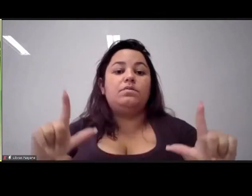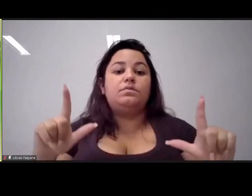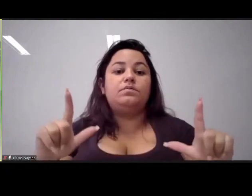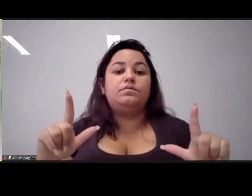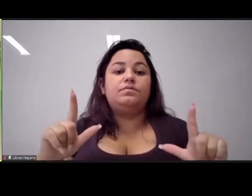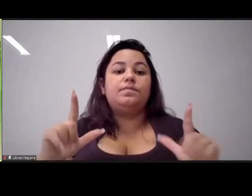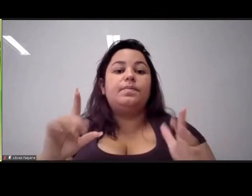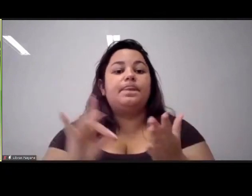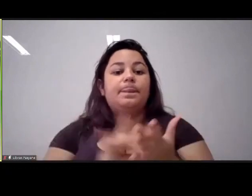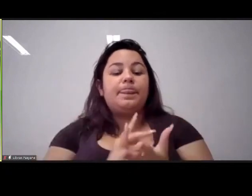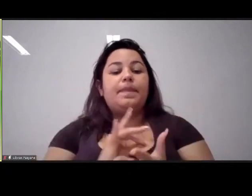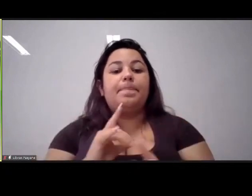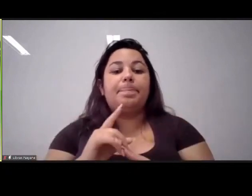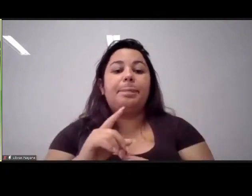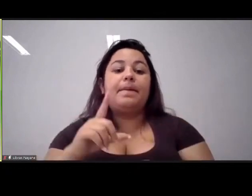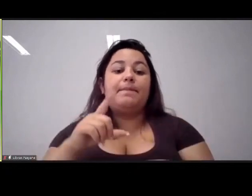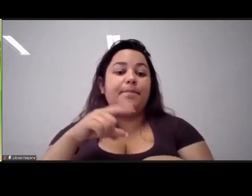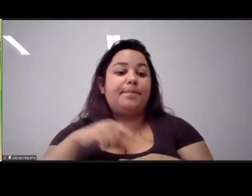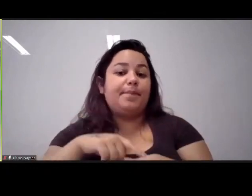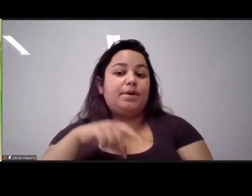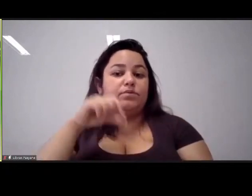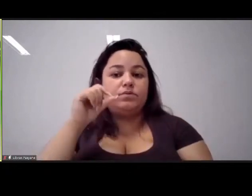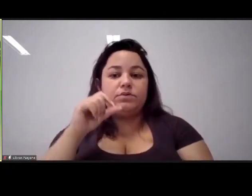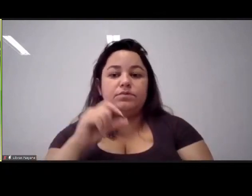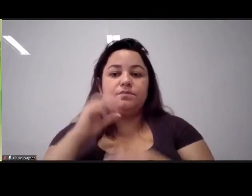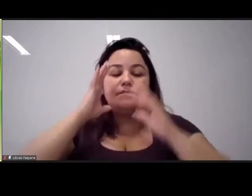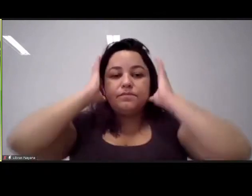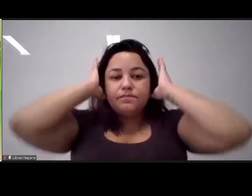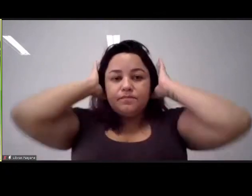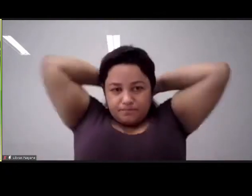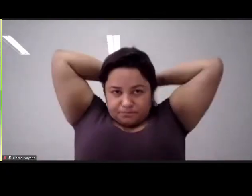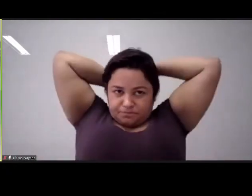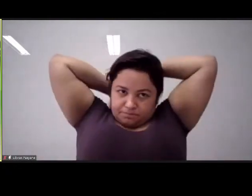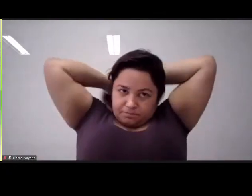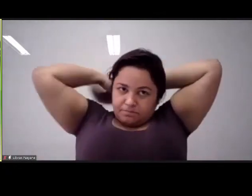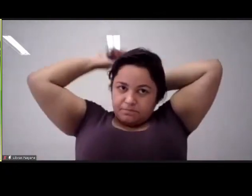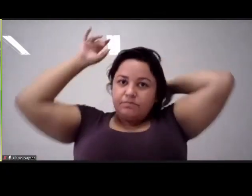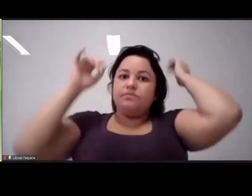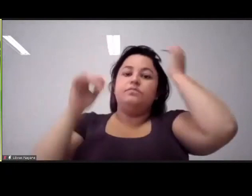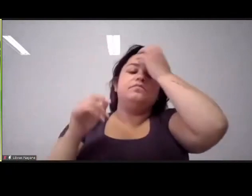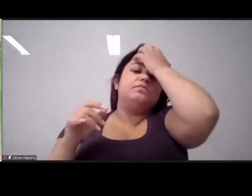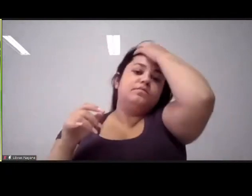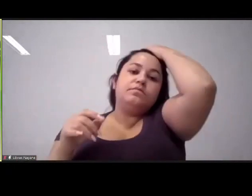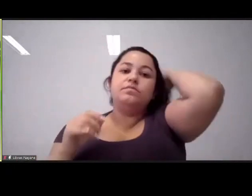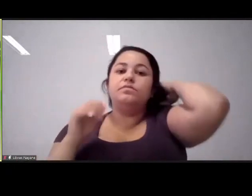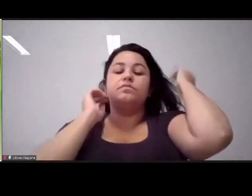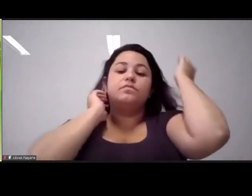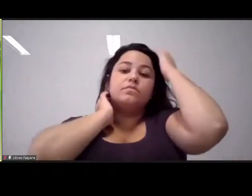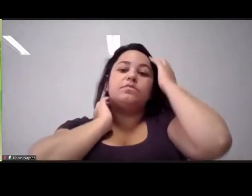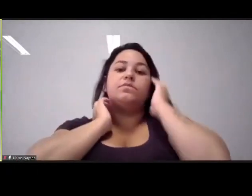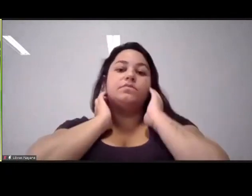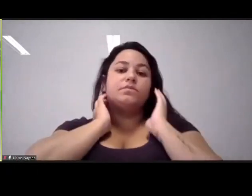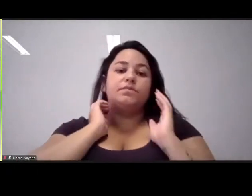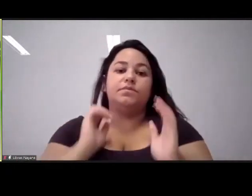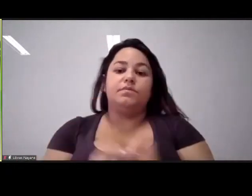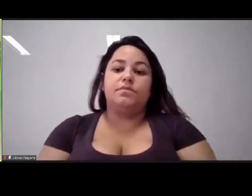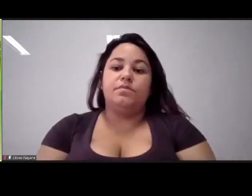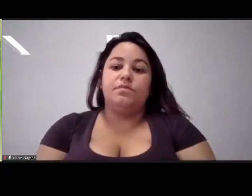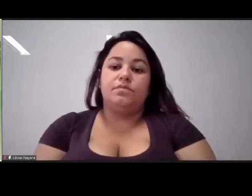raffling of the agendas, and I'm going to tell you who won the raffle, okay?